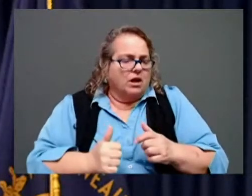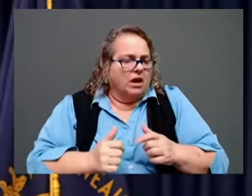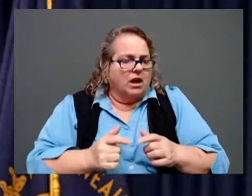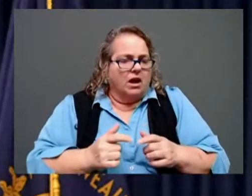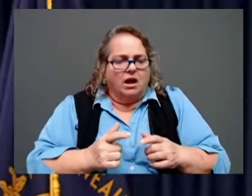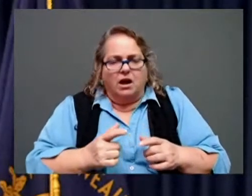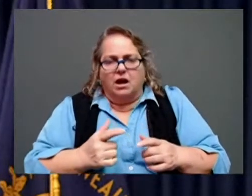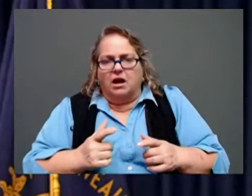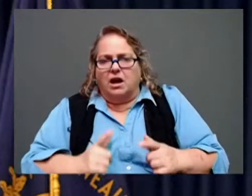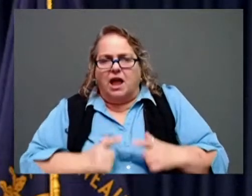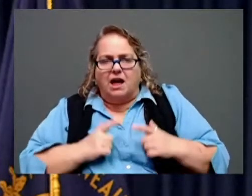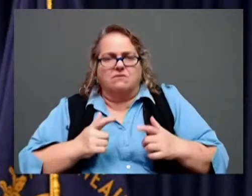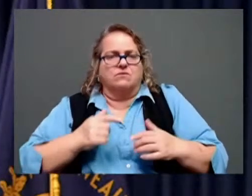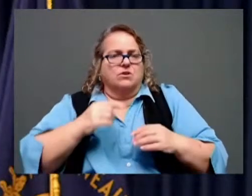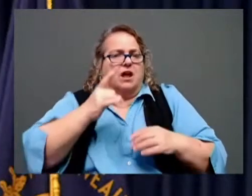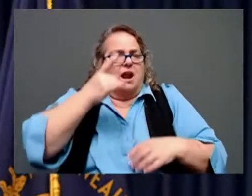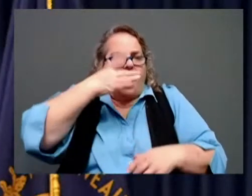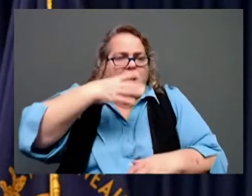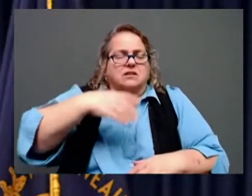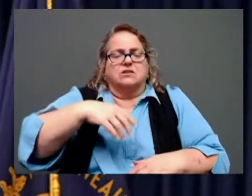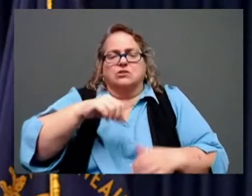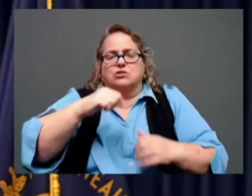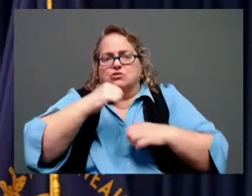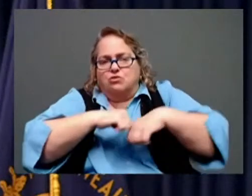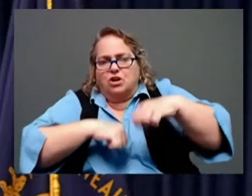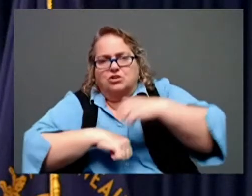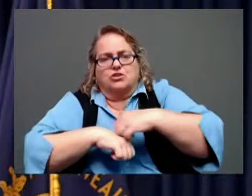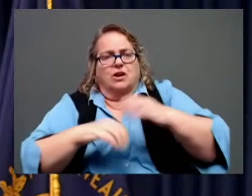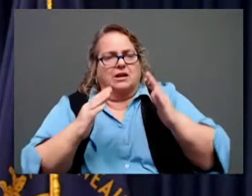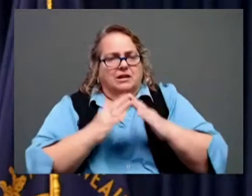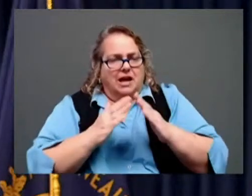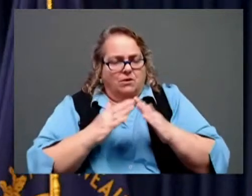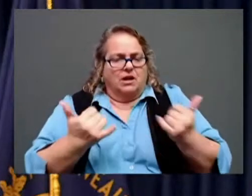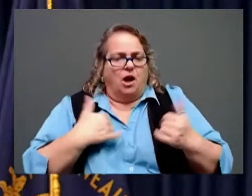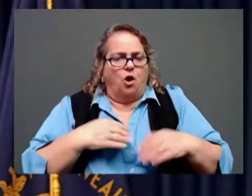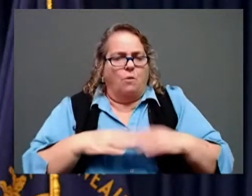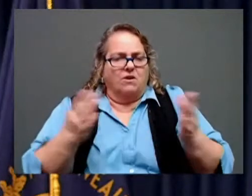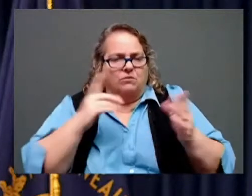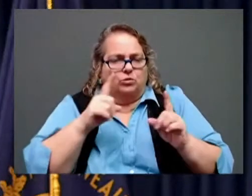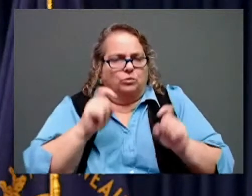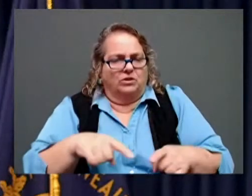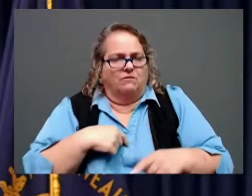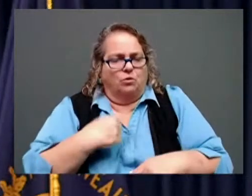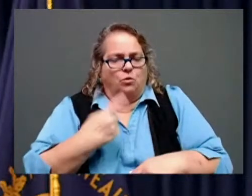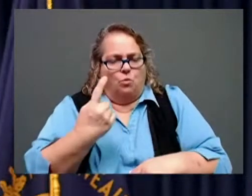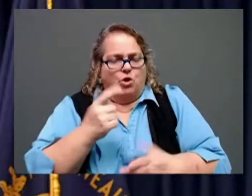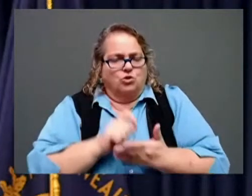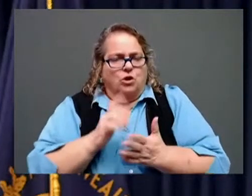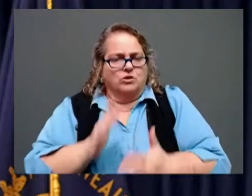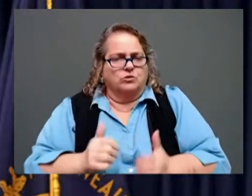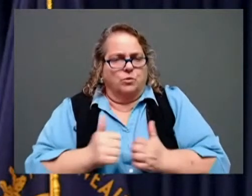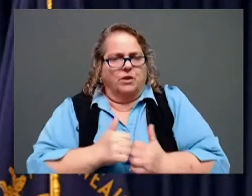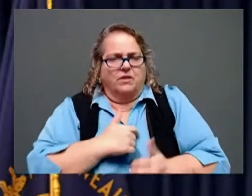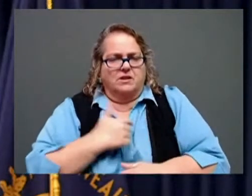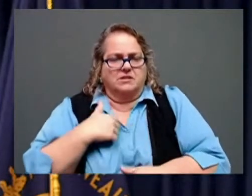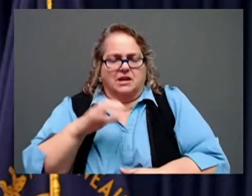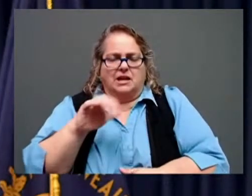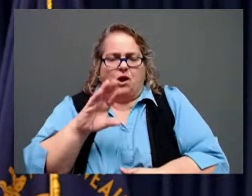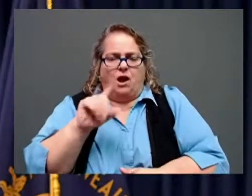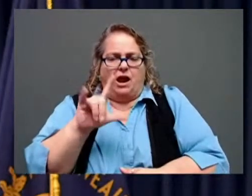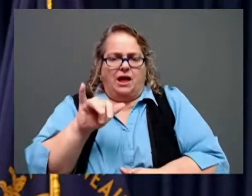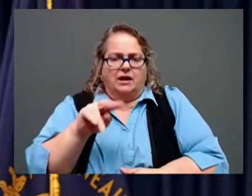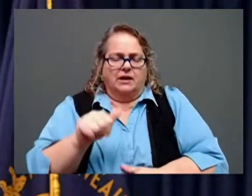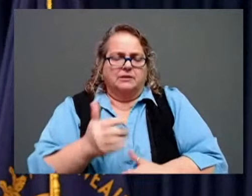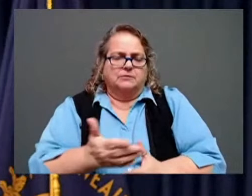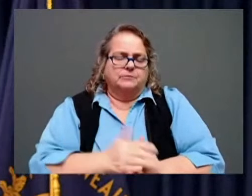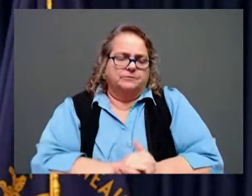town. We'll open it up for questions. We have one journalist with us. Carolina, if you want to start us out. Yeah. Governor,